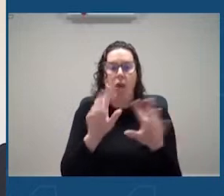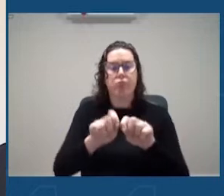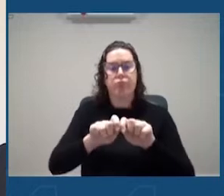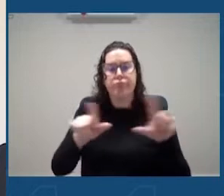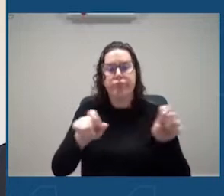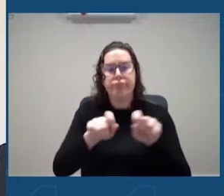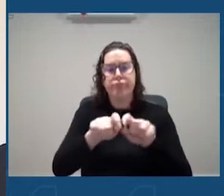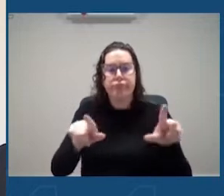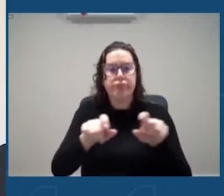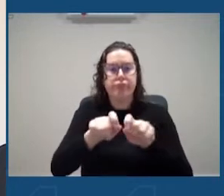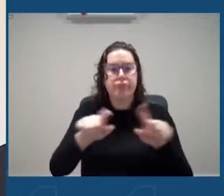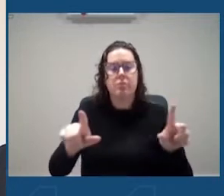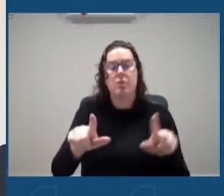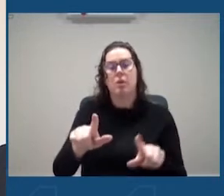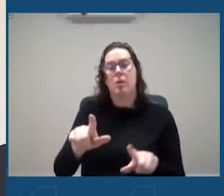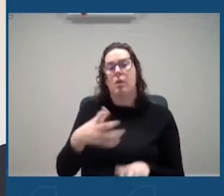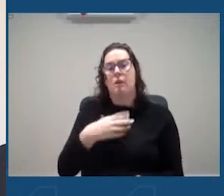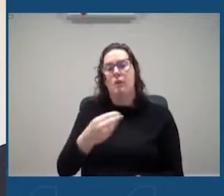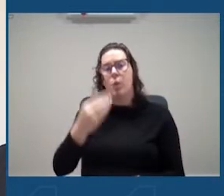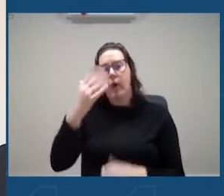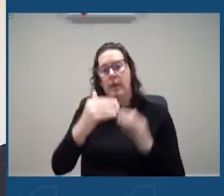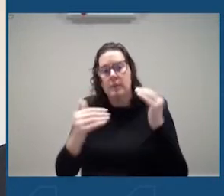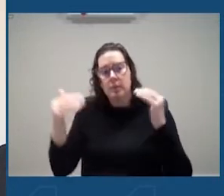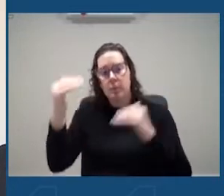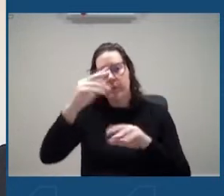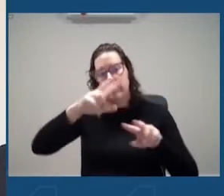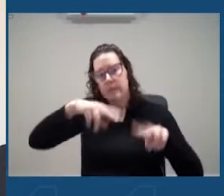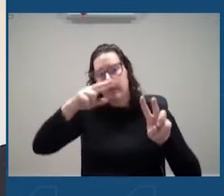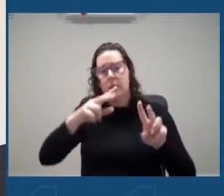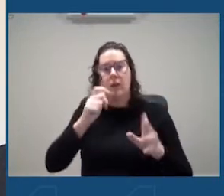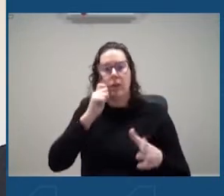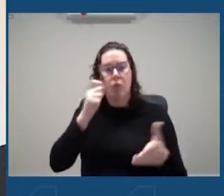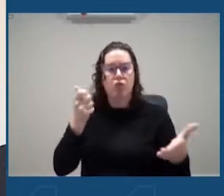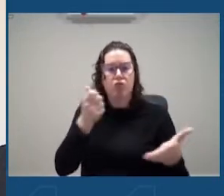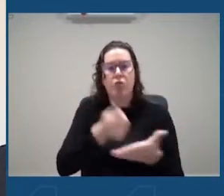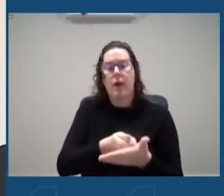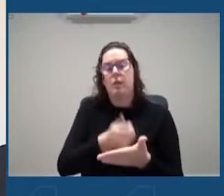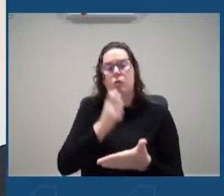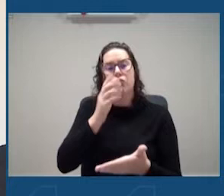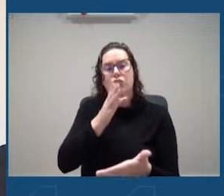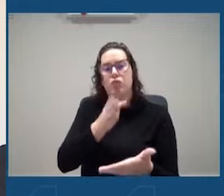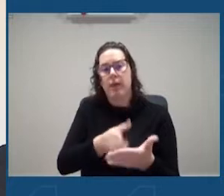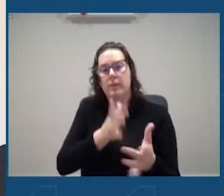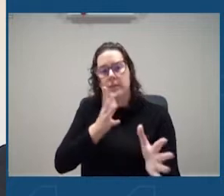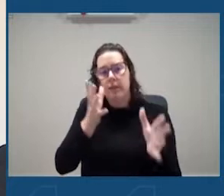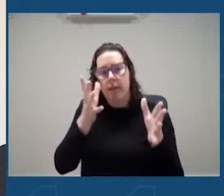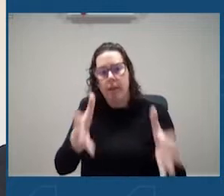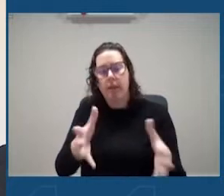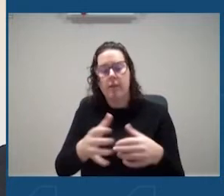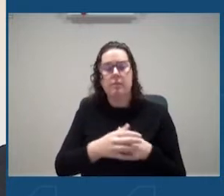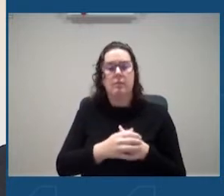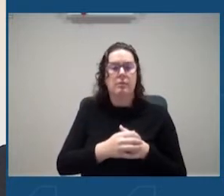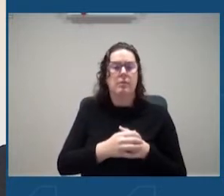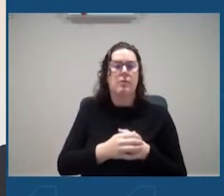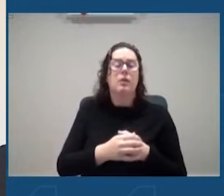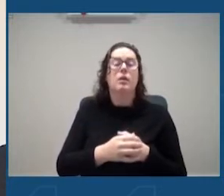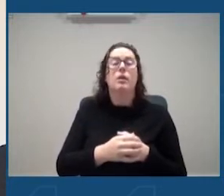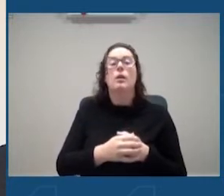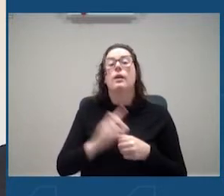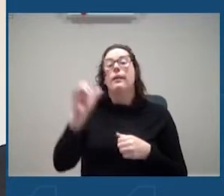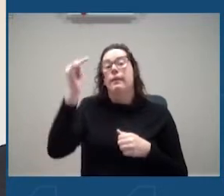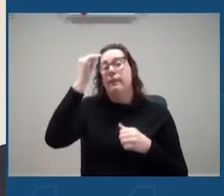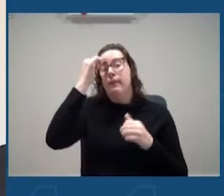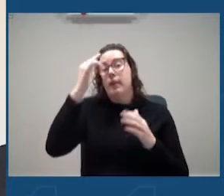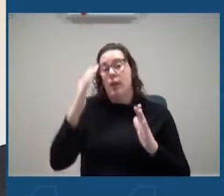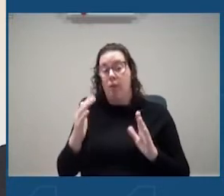white supremacy and racist hate on social media. The Governor Hochul,